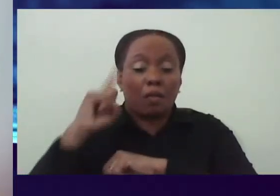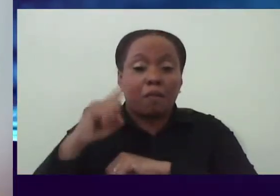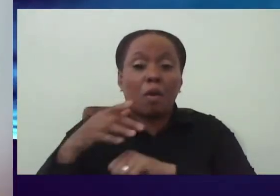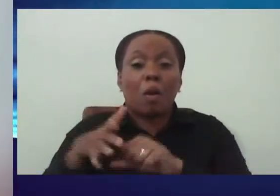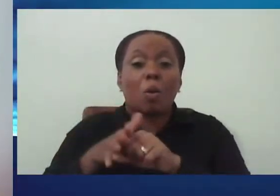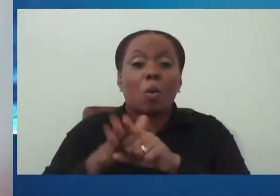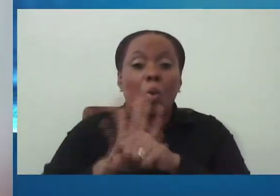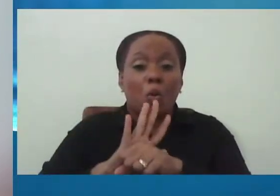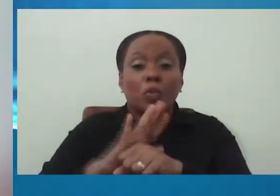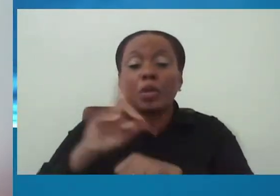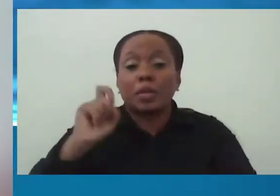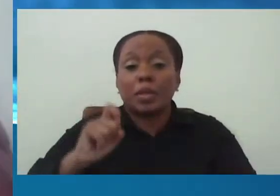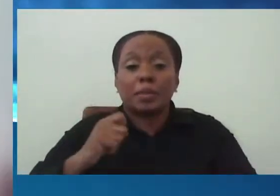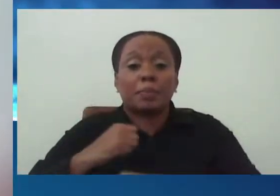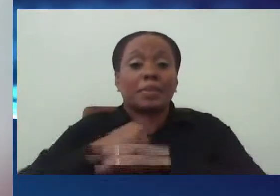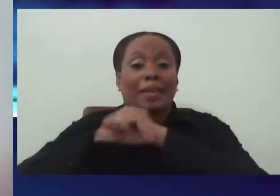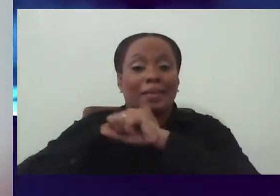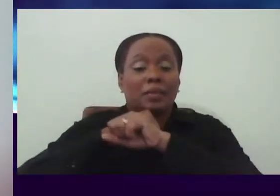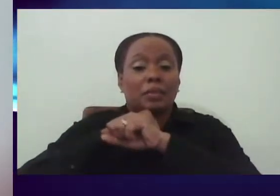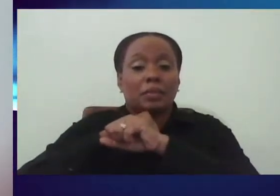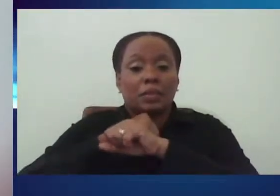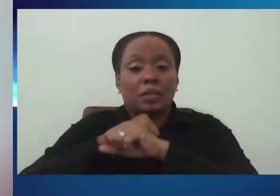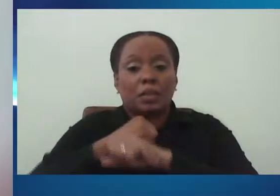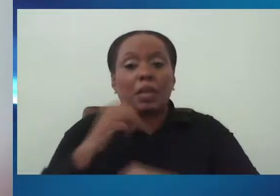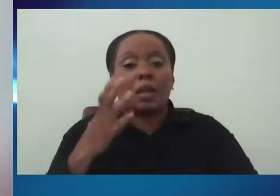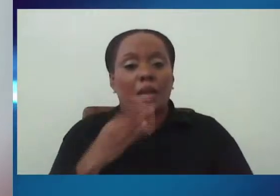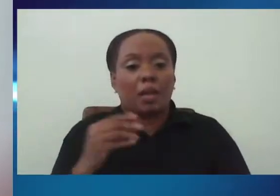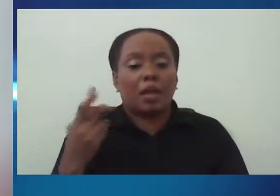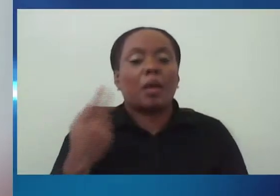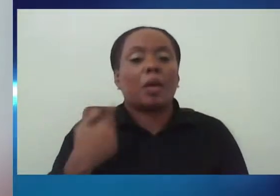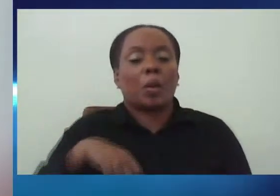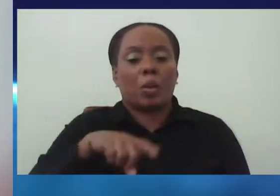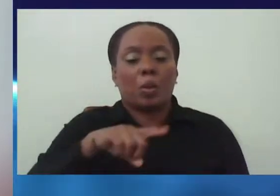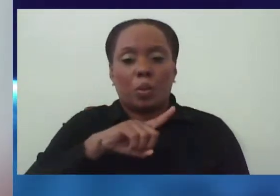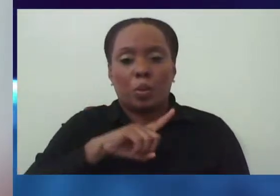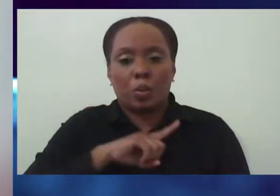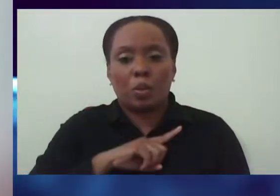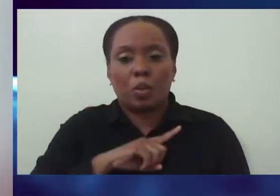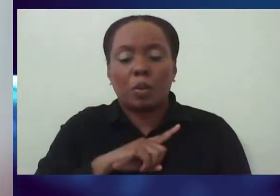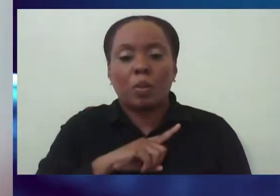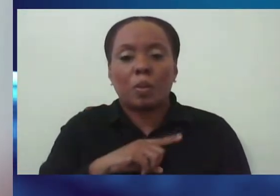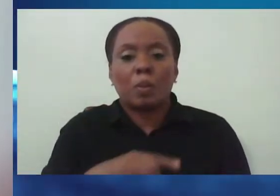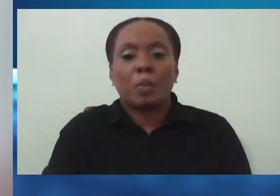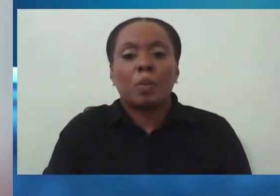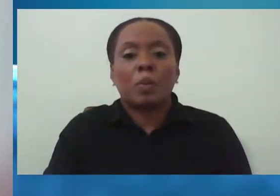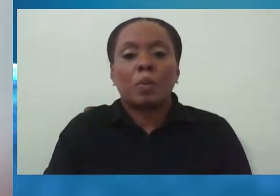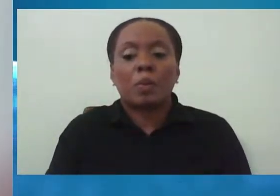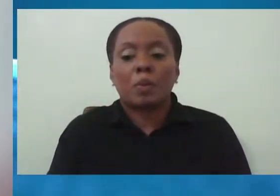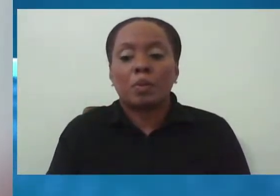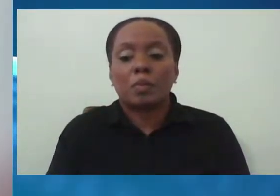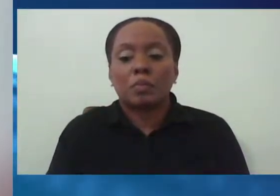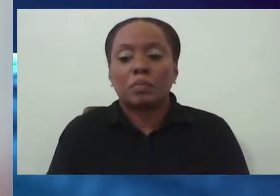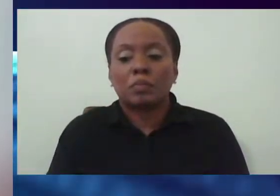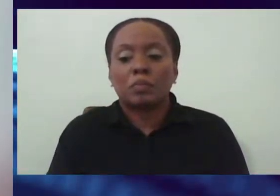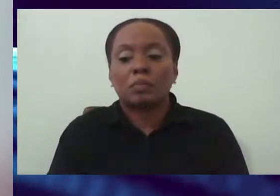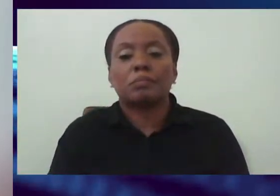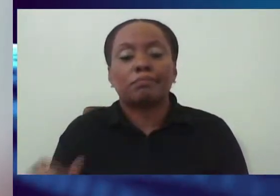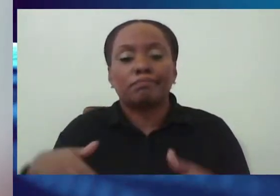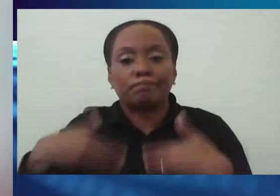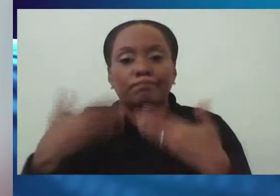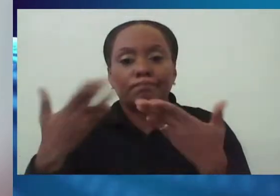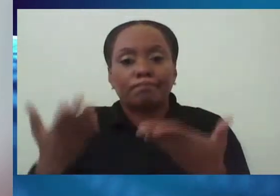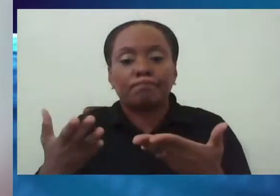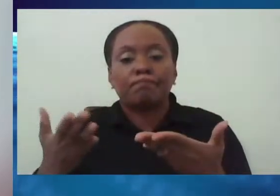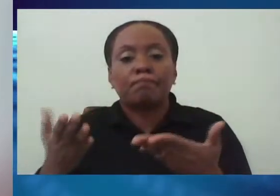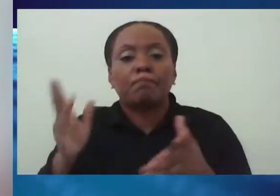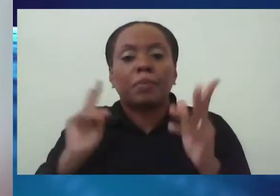therefore we have made provisions for persons to be able to have their vaccine